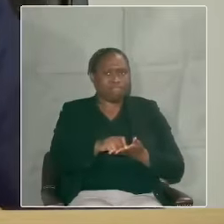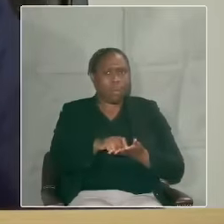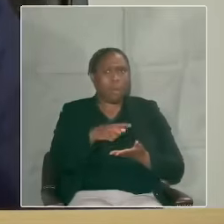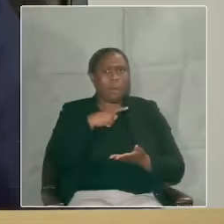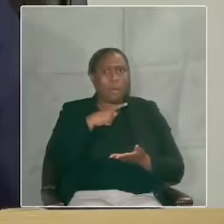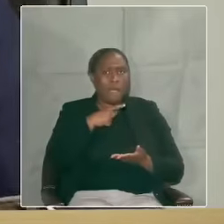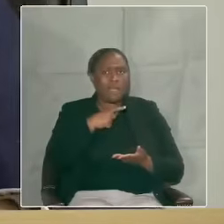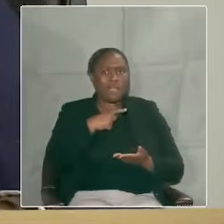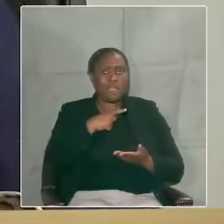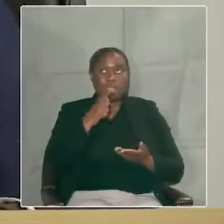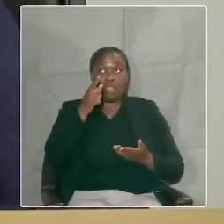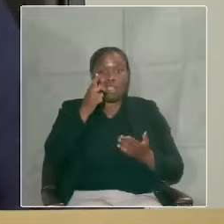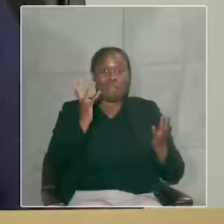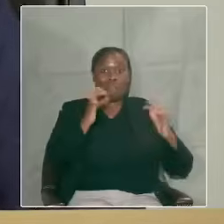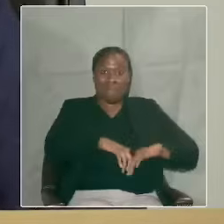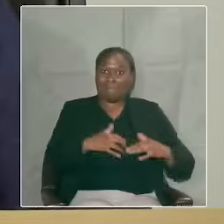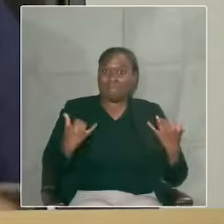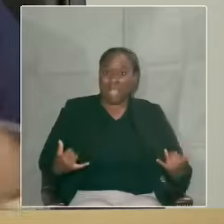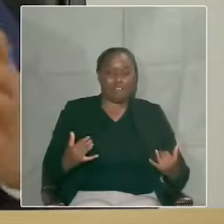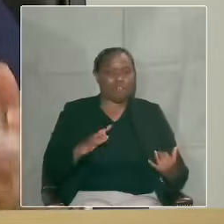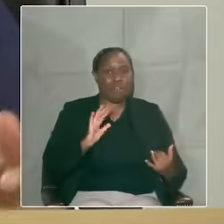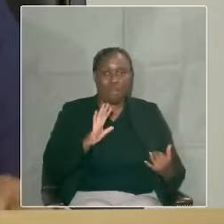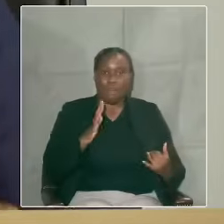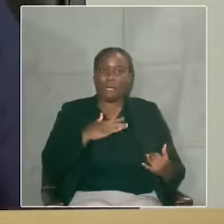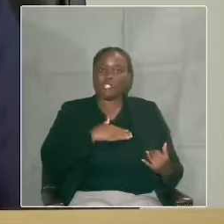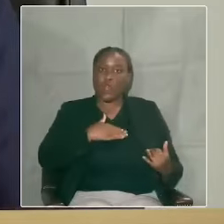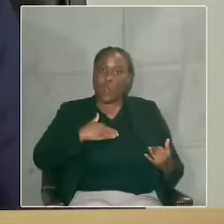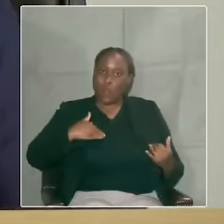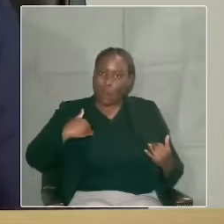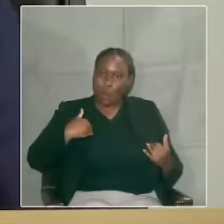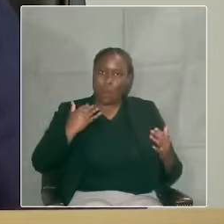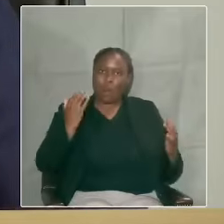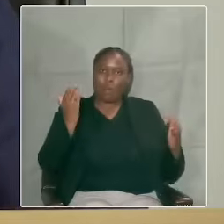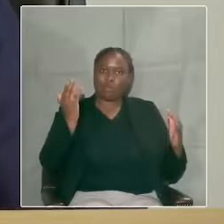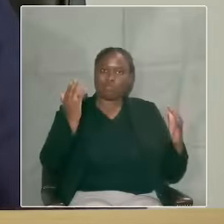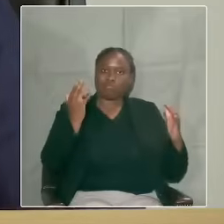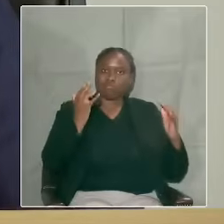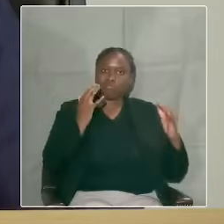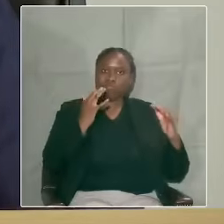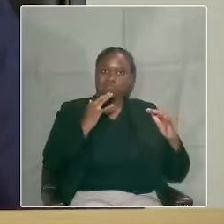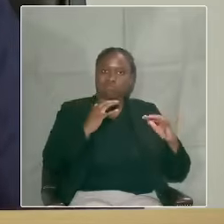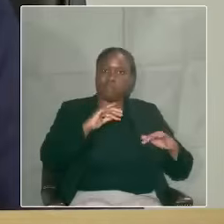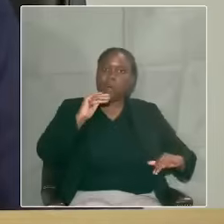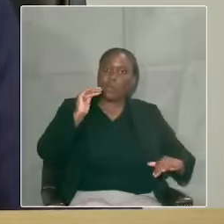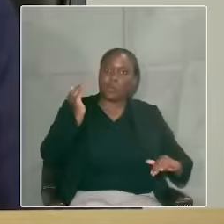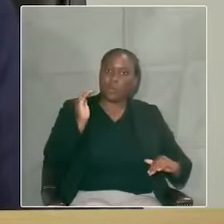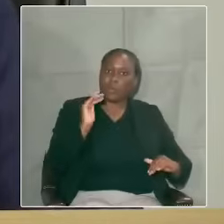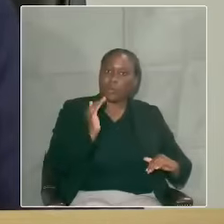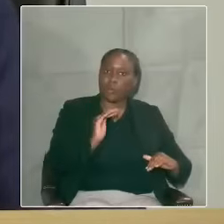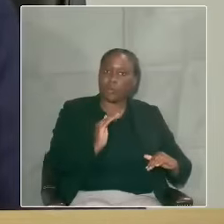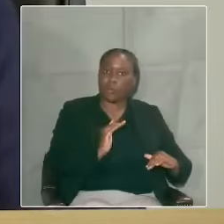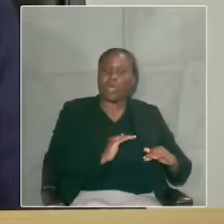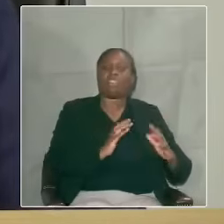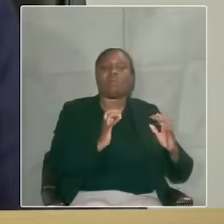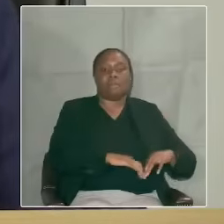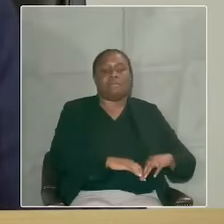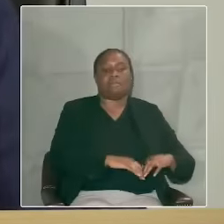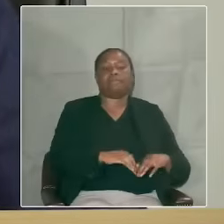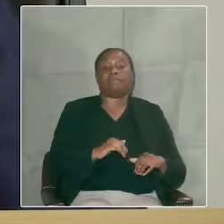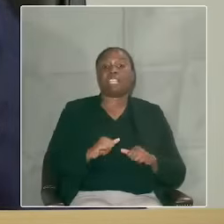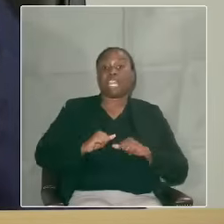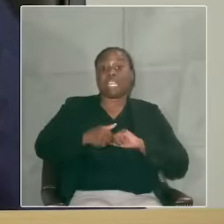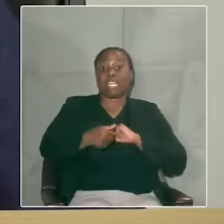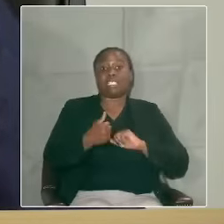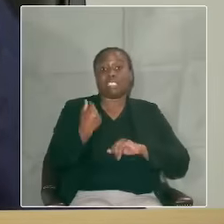winding down plan. So the next day he came with a different